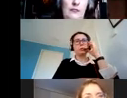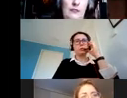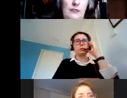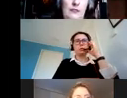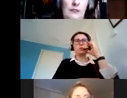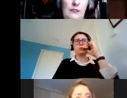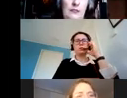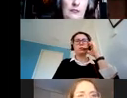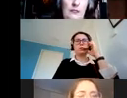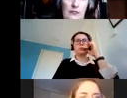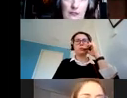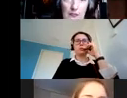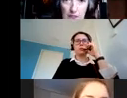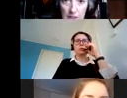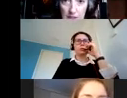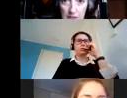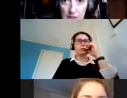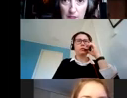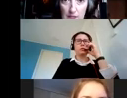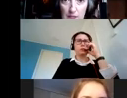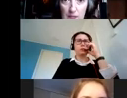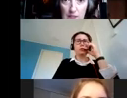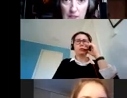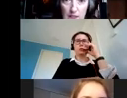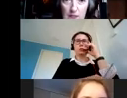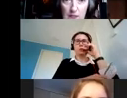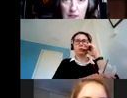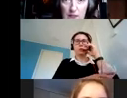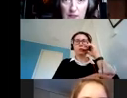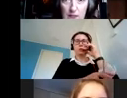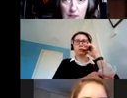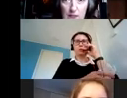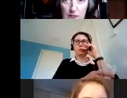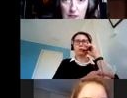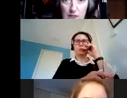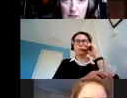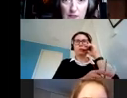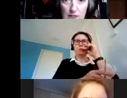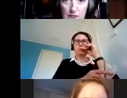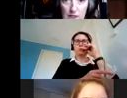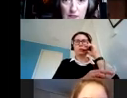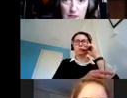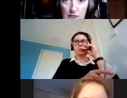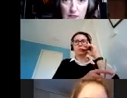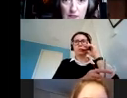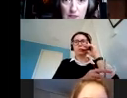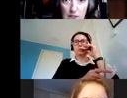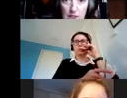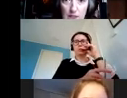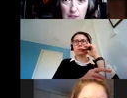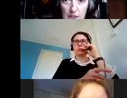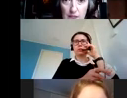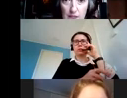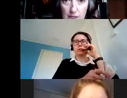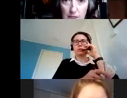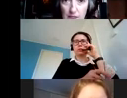However, we need to reinforce non-judicial remedies, and Angelica Bonfante and Marta mentioned